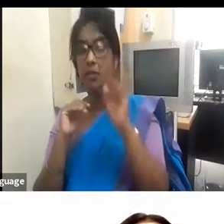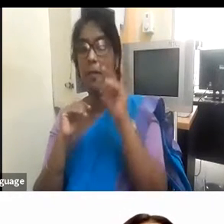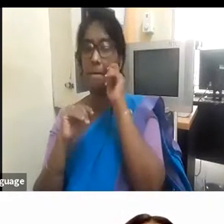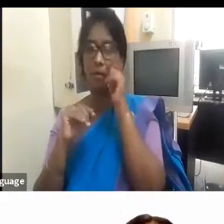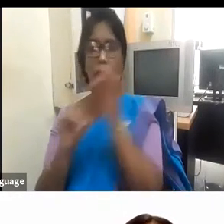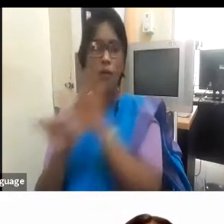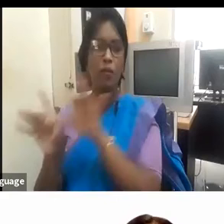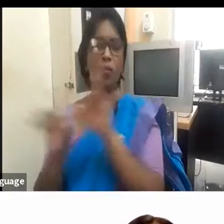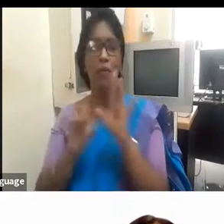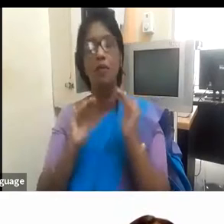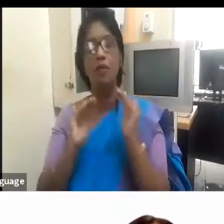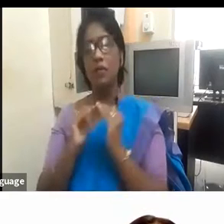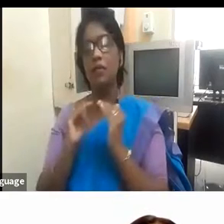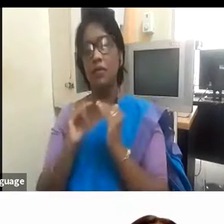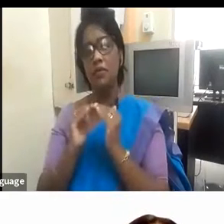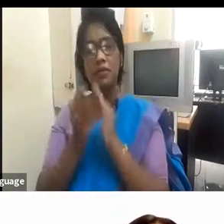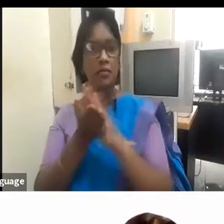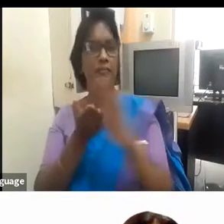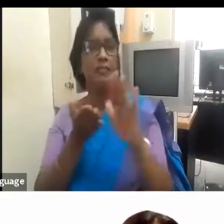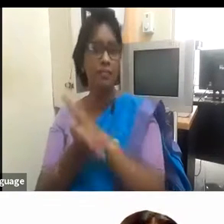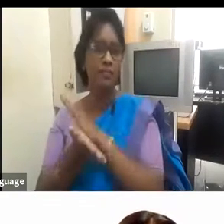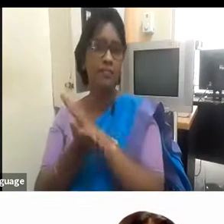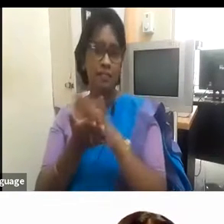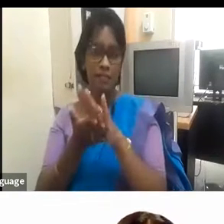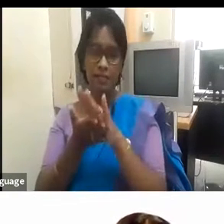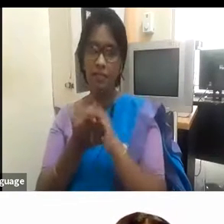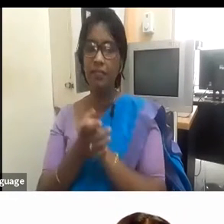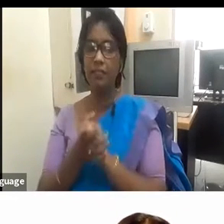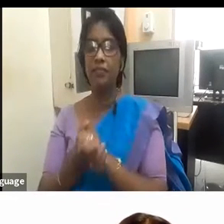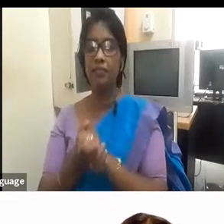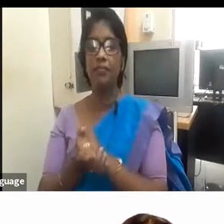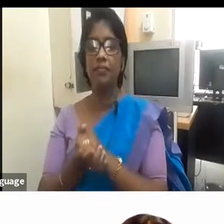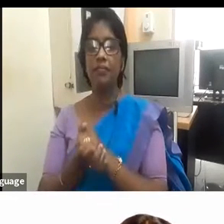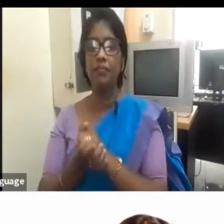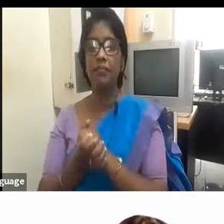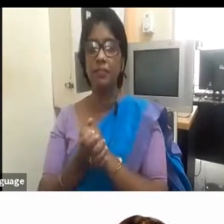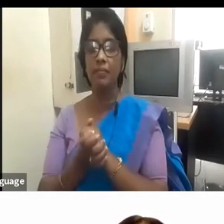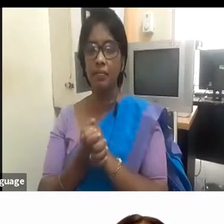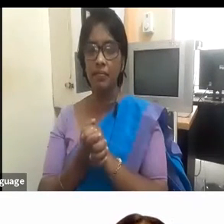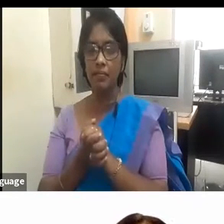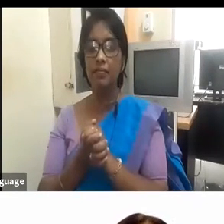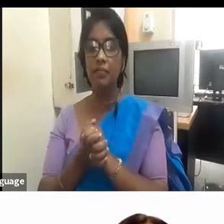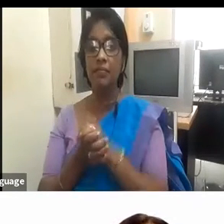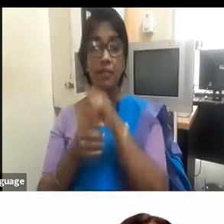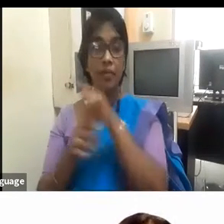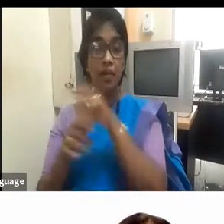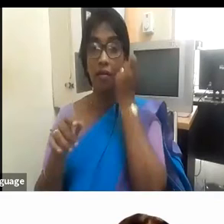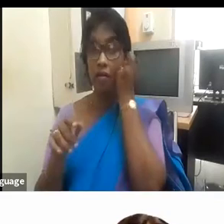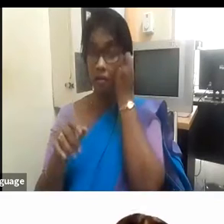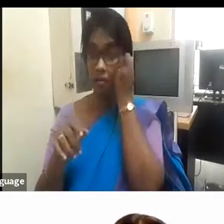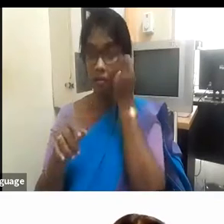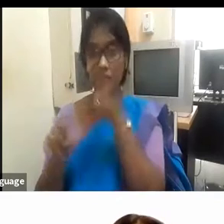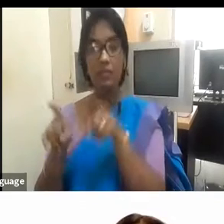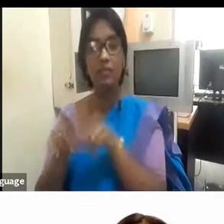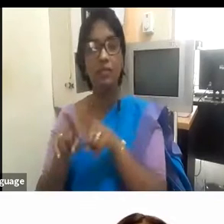actually, when we embrace this concept, our tagline was